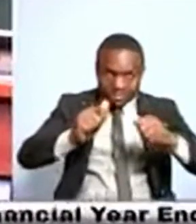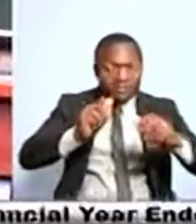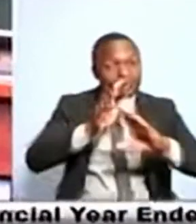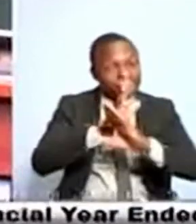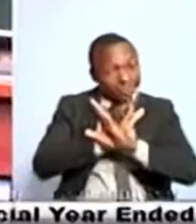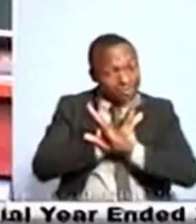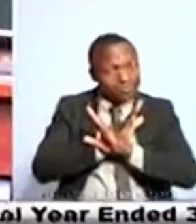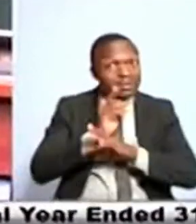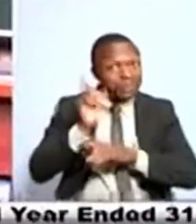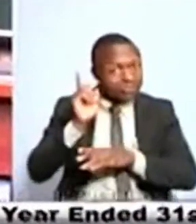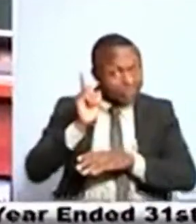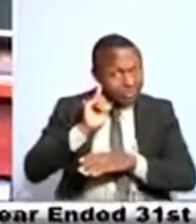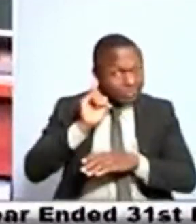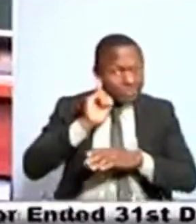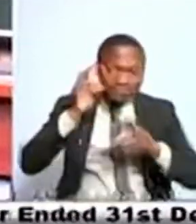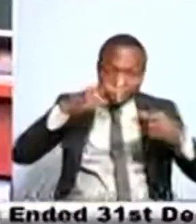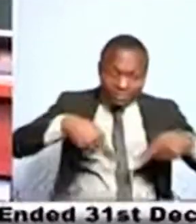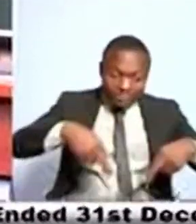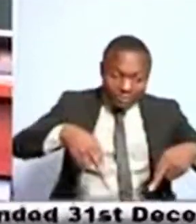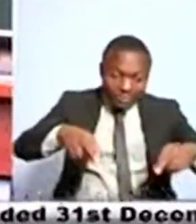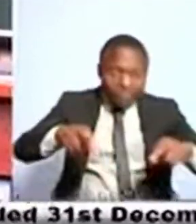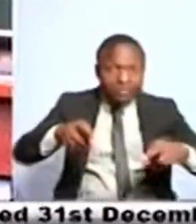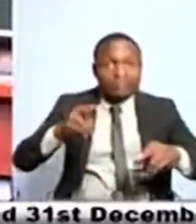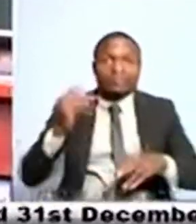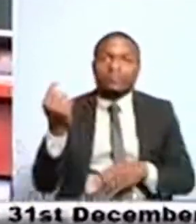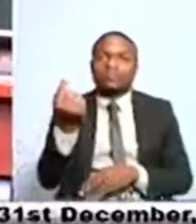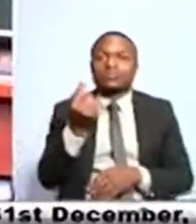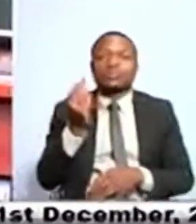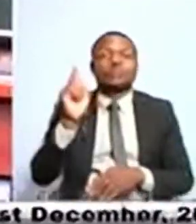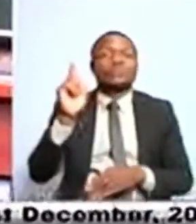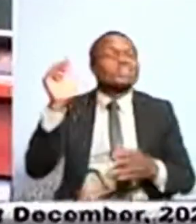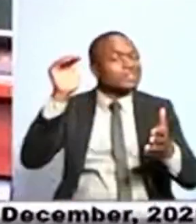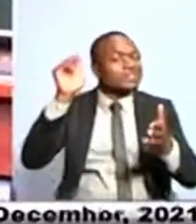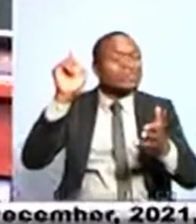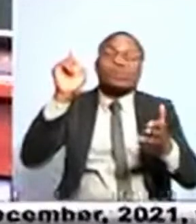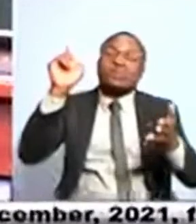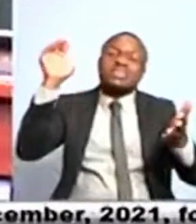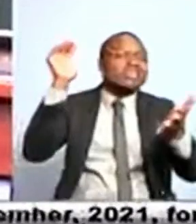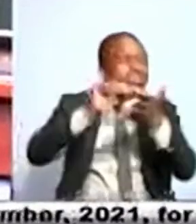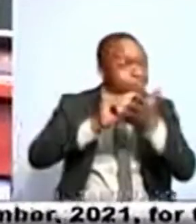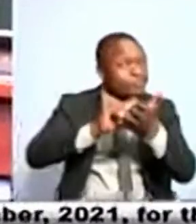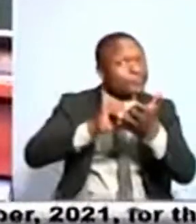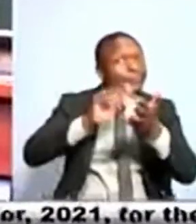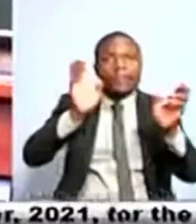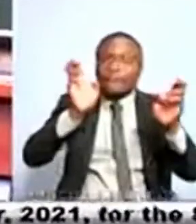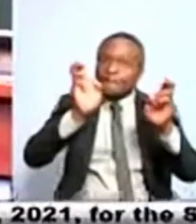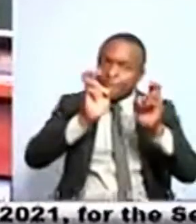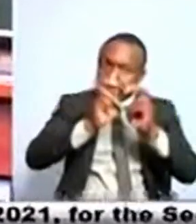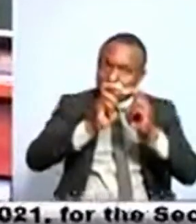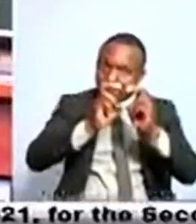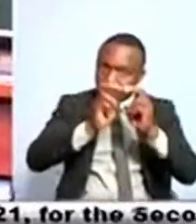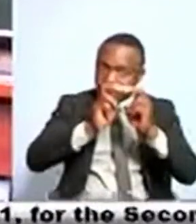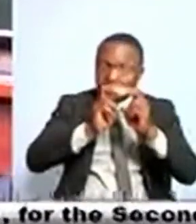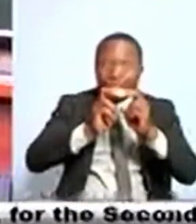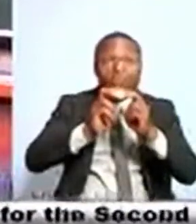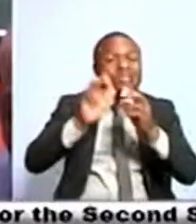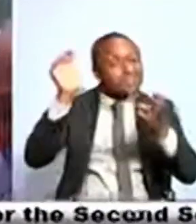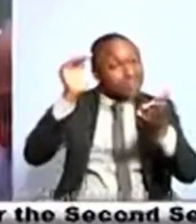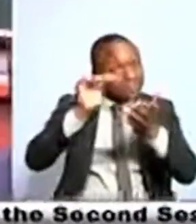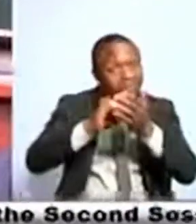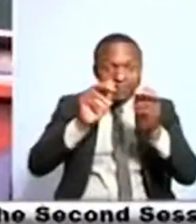We have had on roads alone over 1,000 projects or contracts were given, not projects, but contracts were